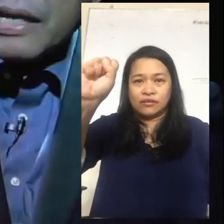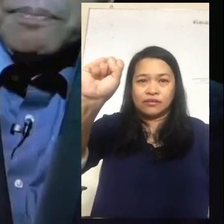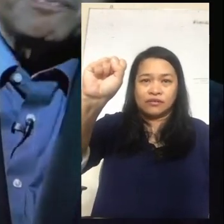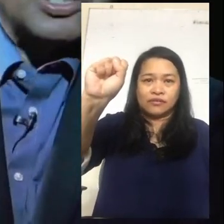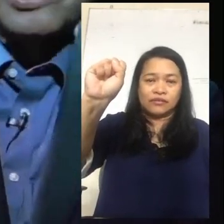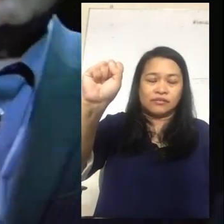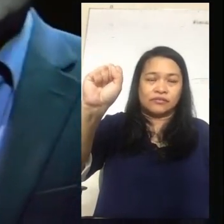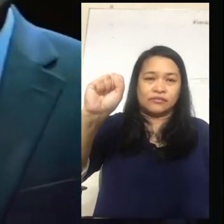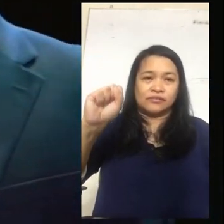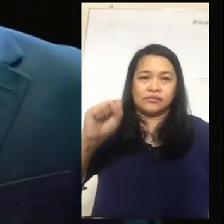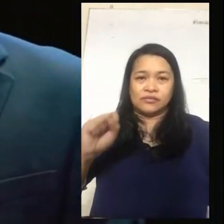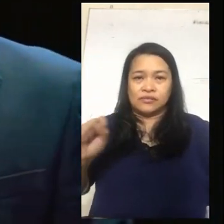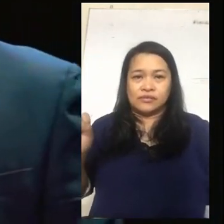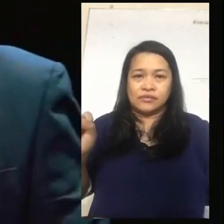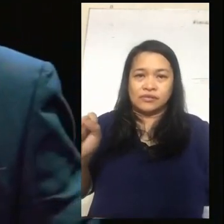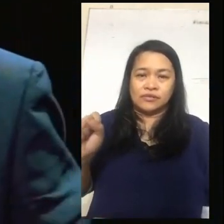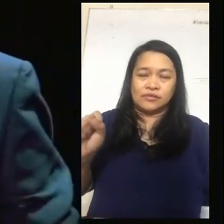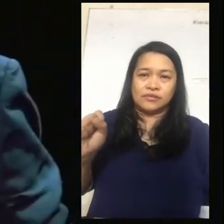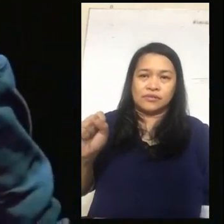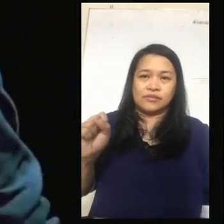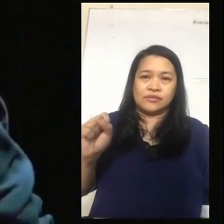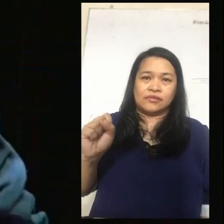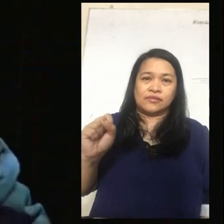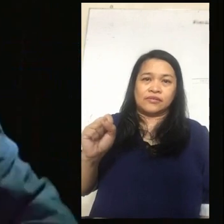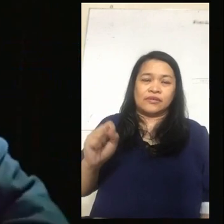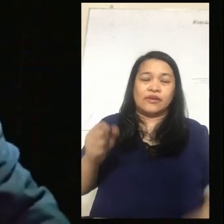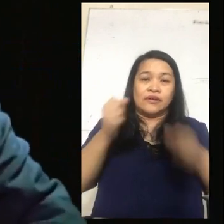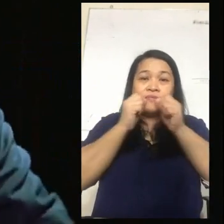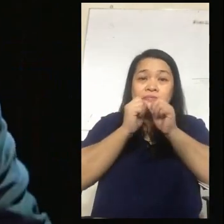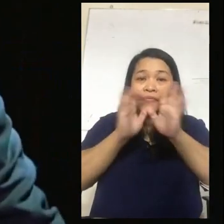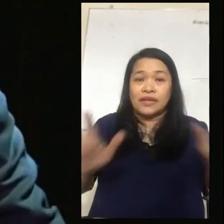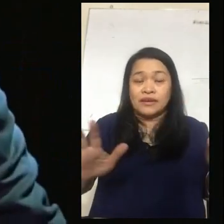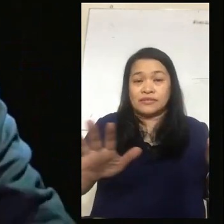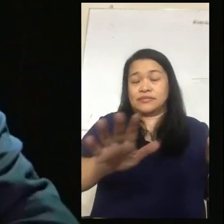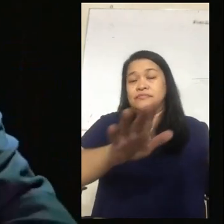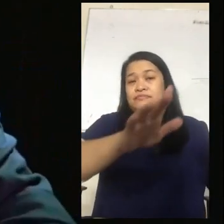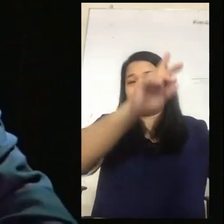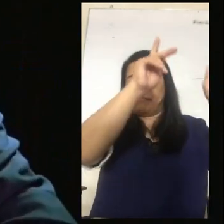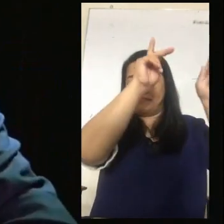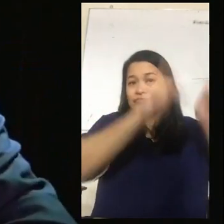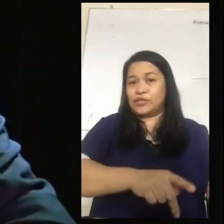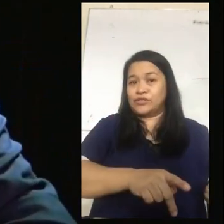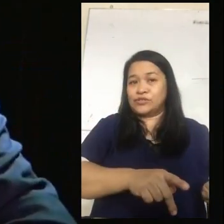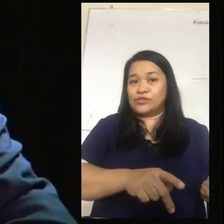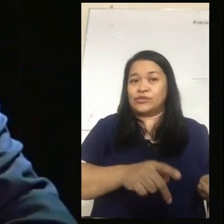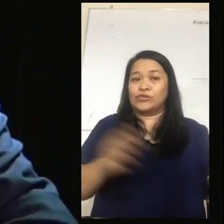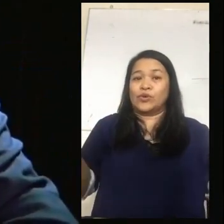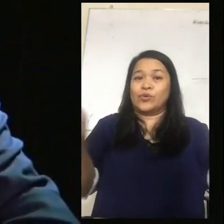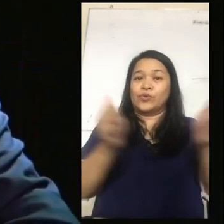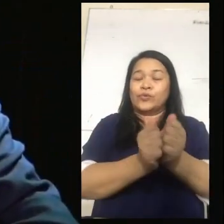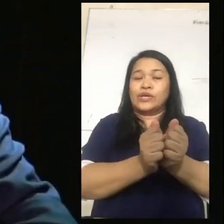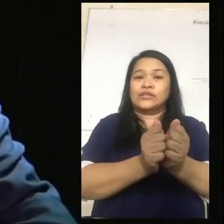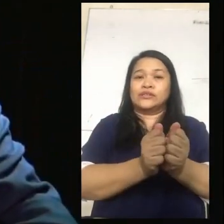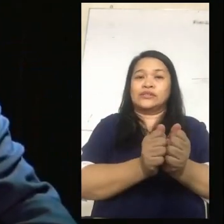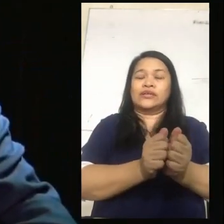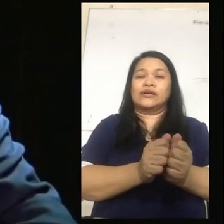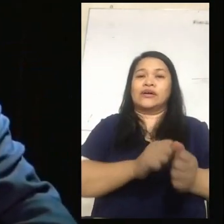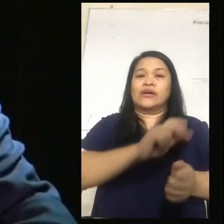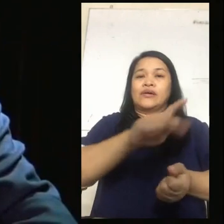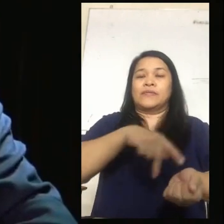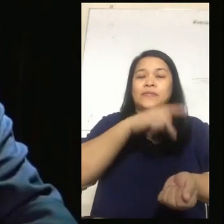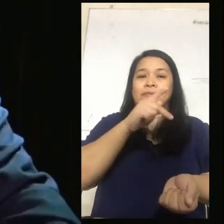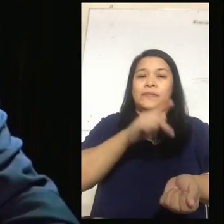he was a blessed person. Kalain mo, kasama-kasama siya ni Apostle Pablo. He was one